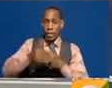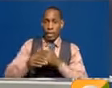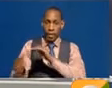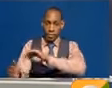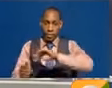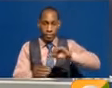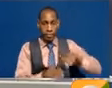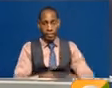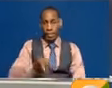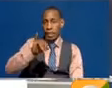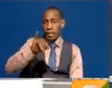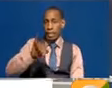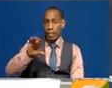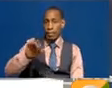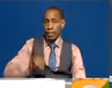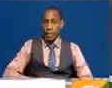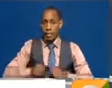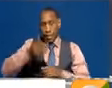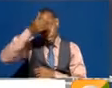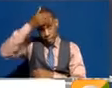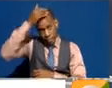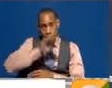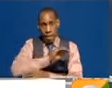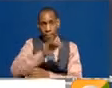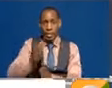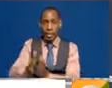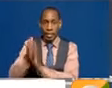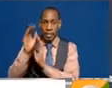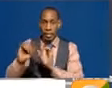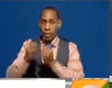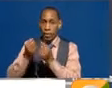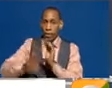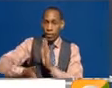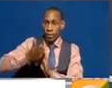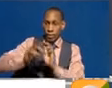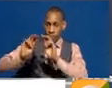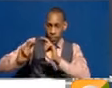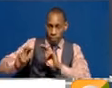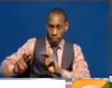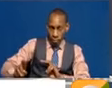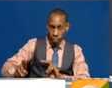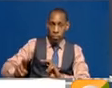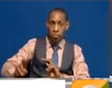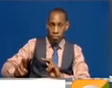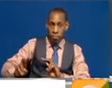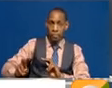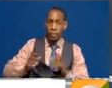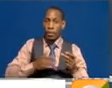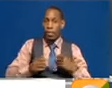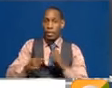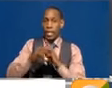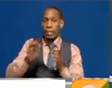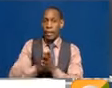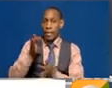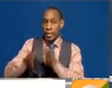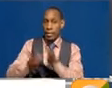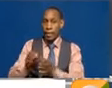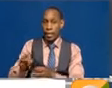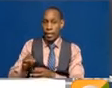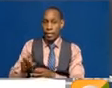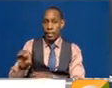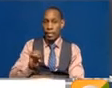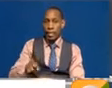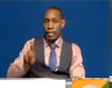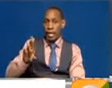IEBC Chair Wafula Chebukati has called on security agency to hasten investigations into the murder of Embakasi East